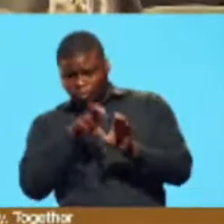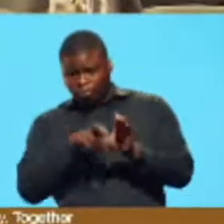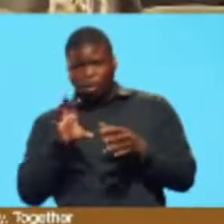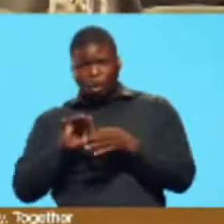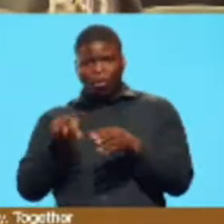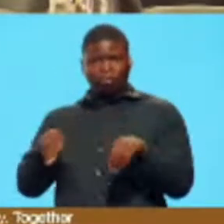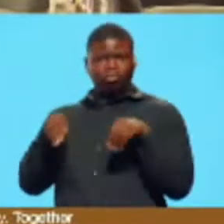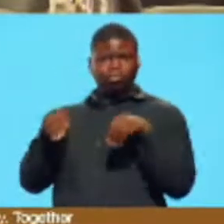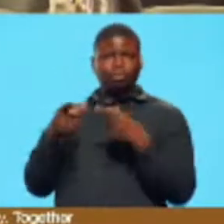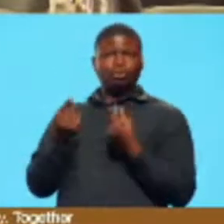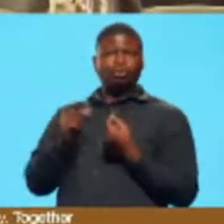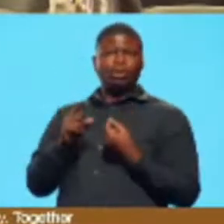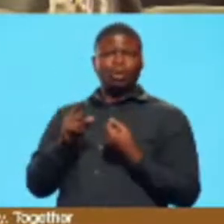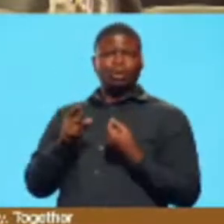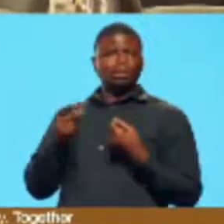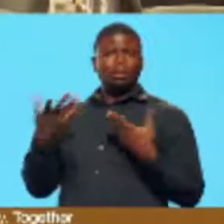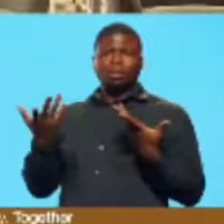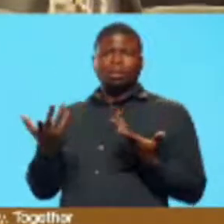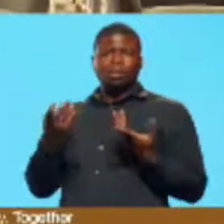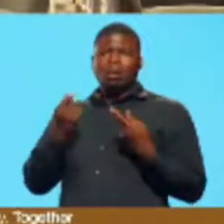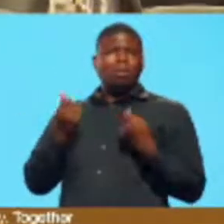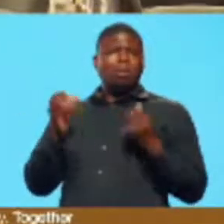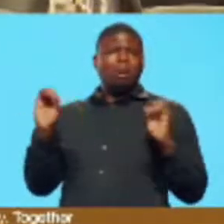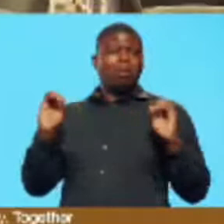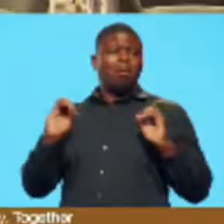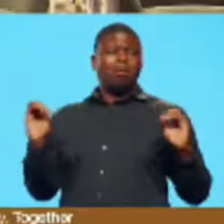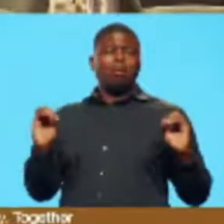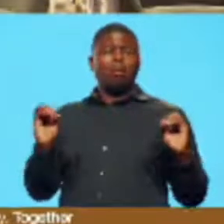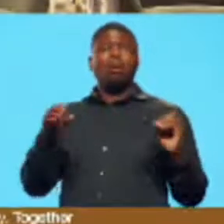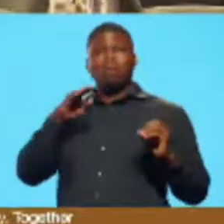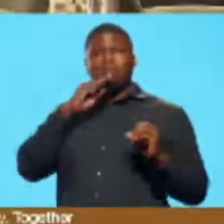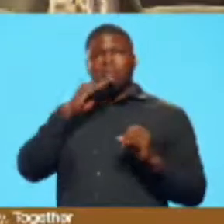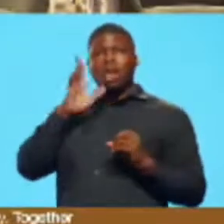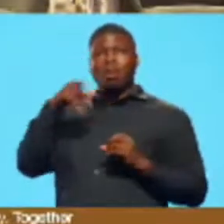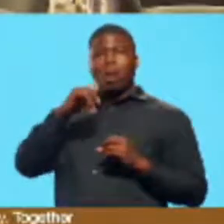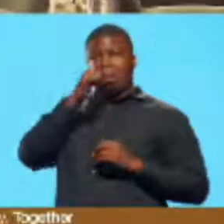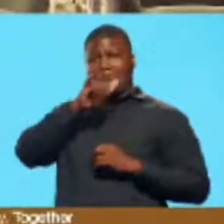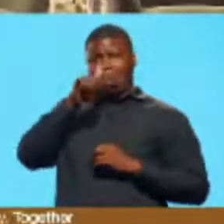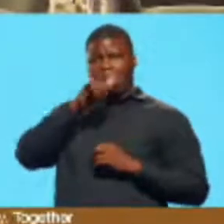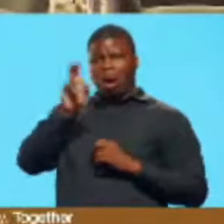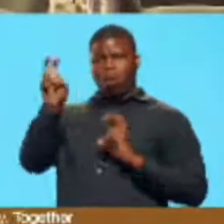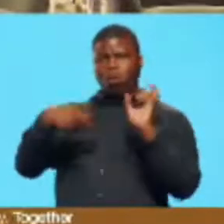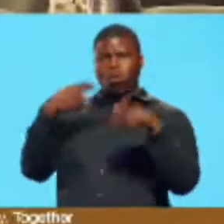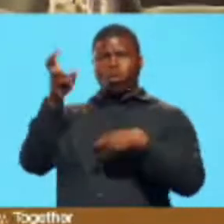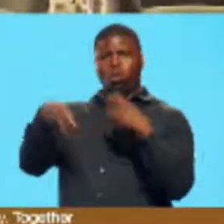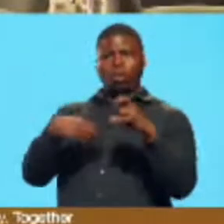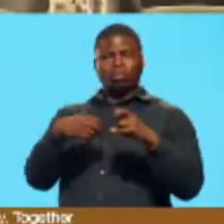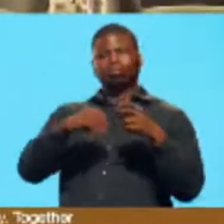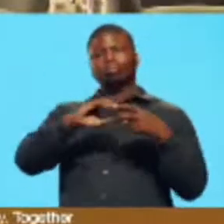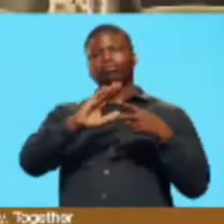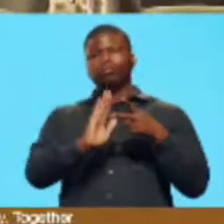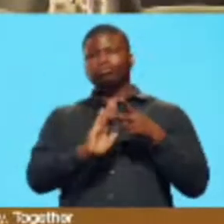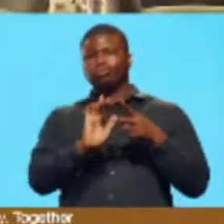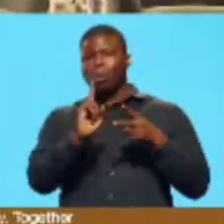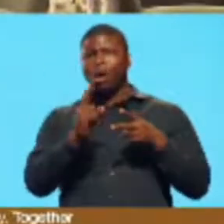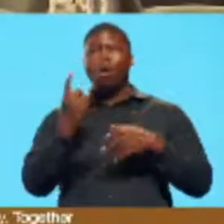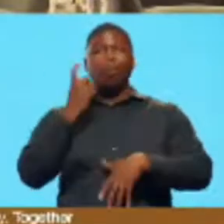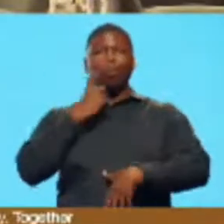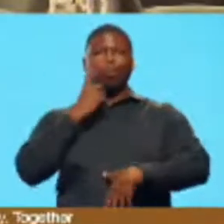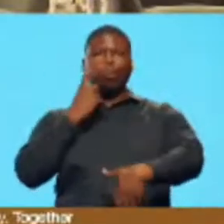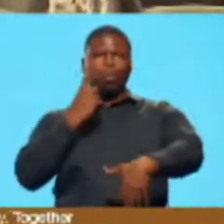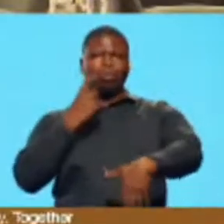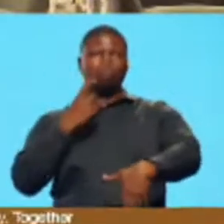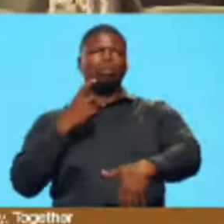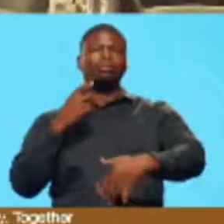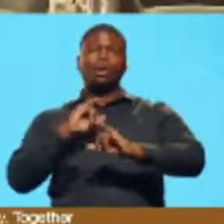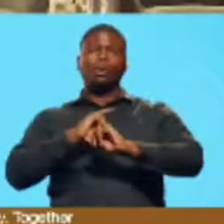abuse, in terms of all social ills. Teenage pregnancy is amongst them. So we need to look